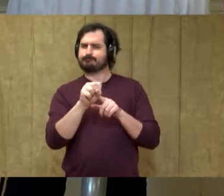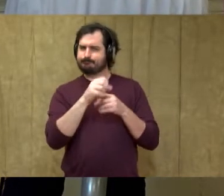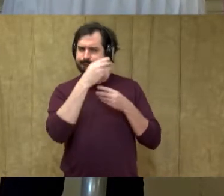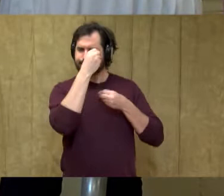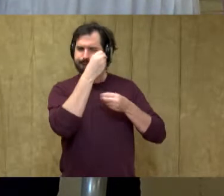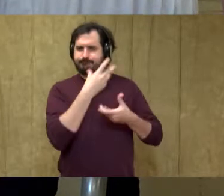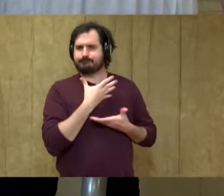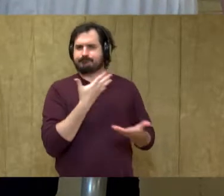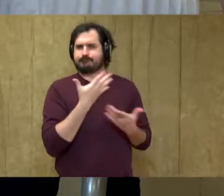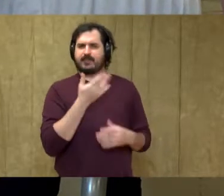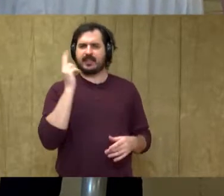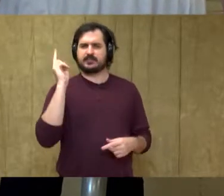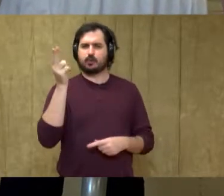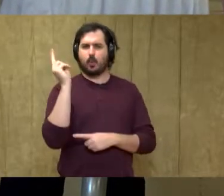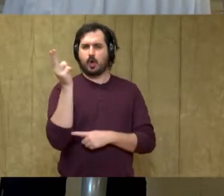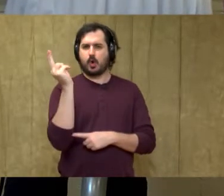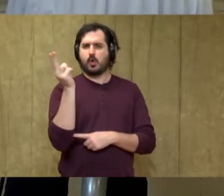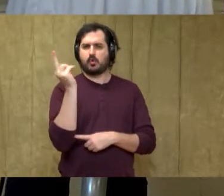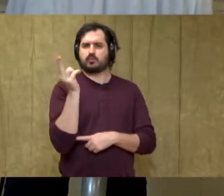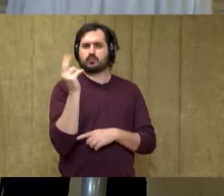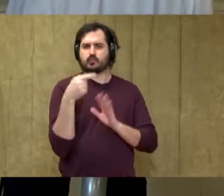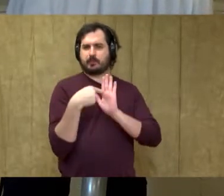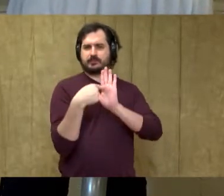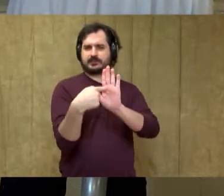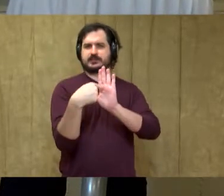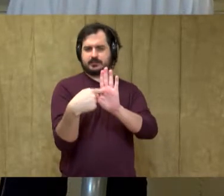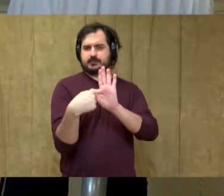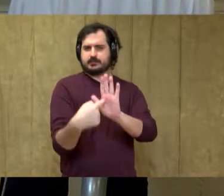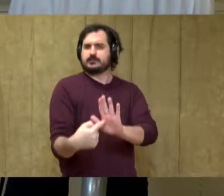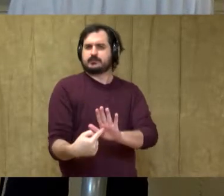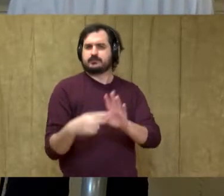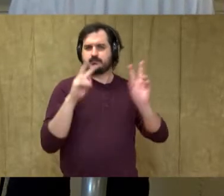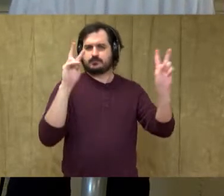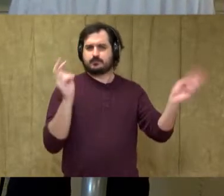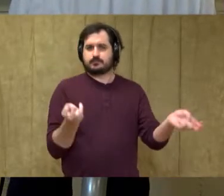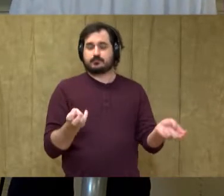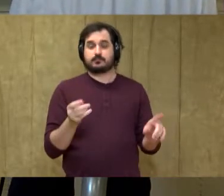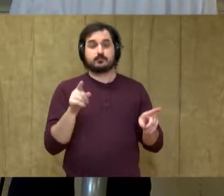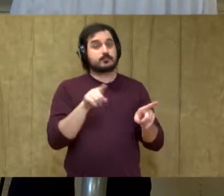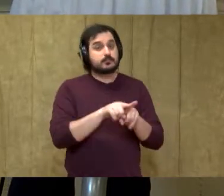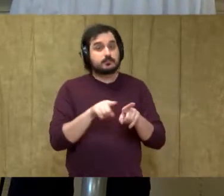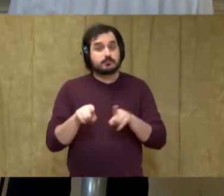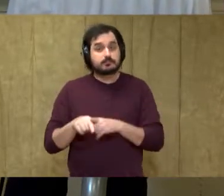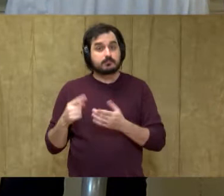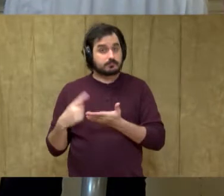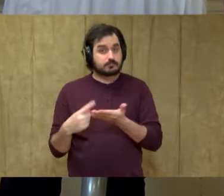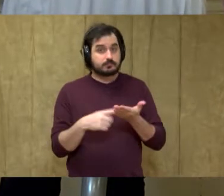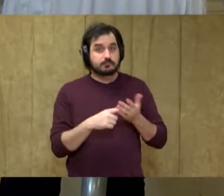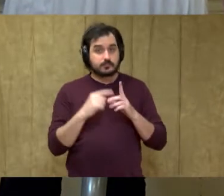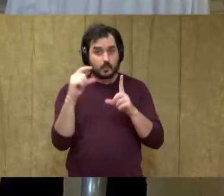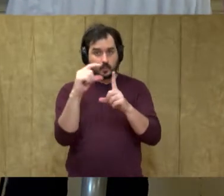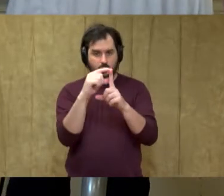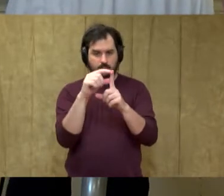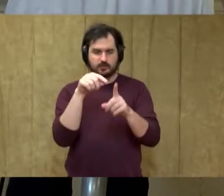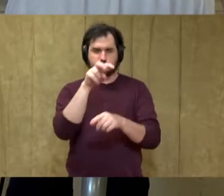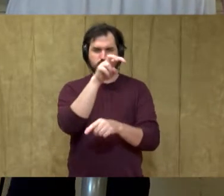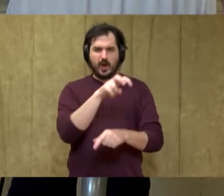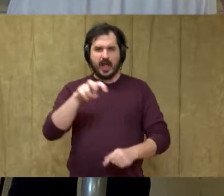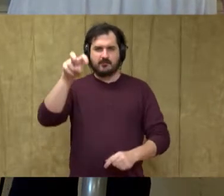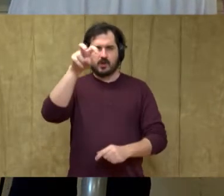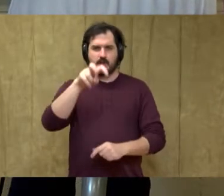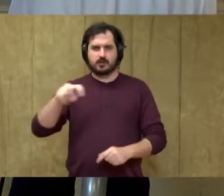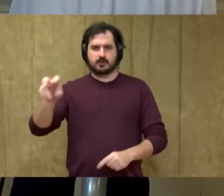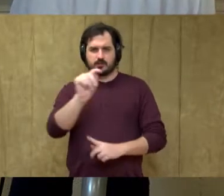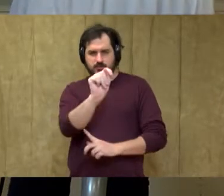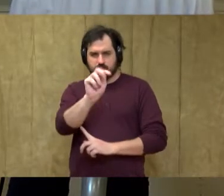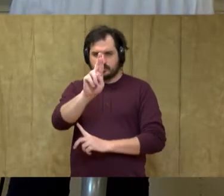case, that is exactly what's going on. We also talked about the word travels. Now, we did talk about a little